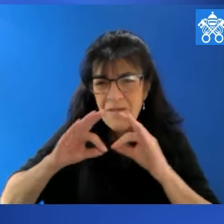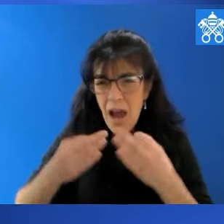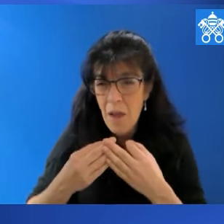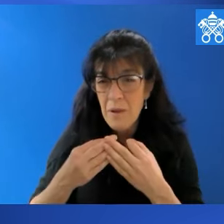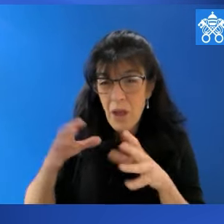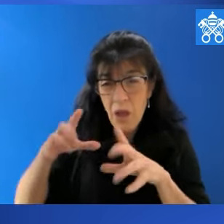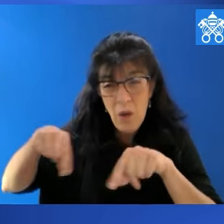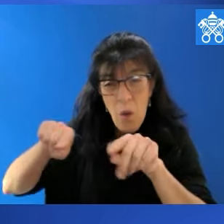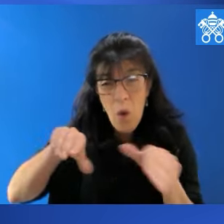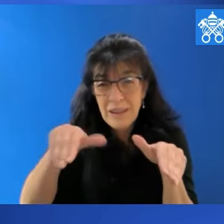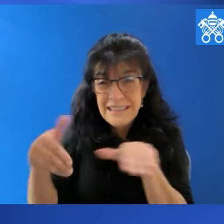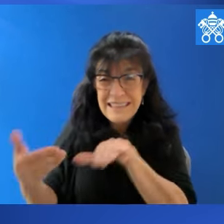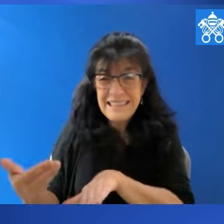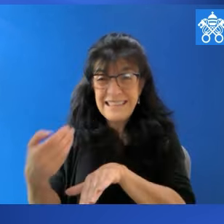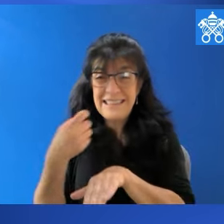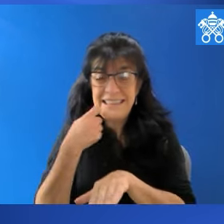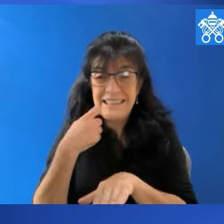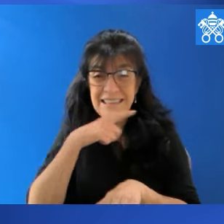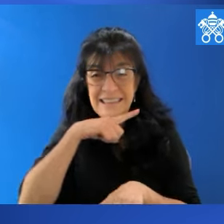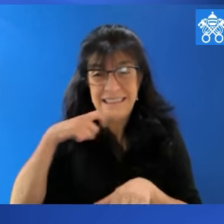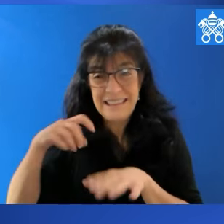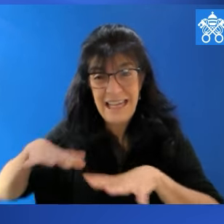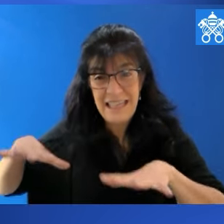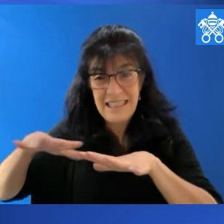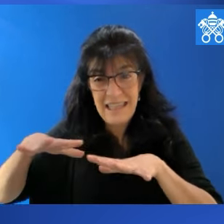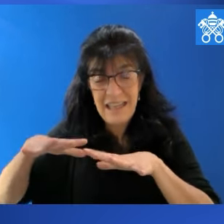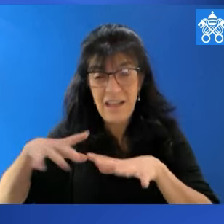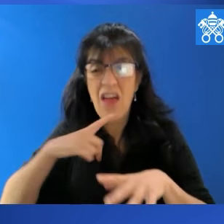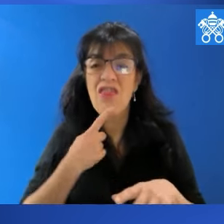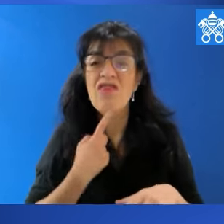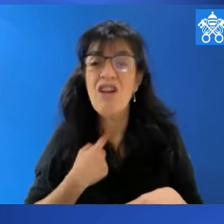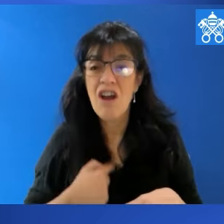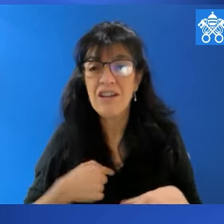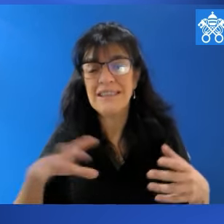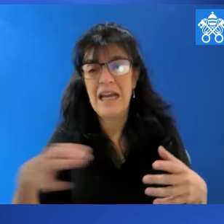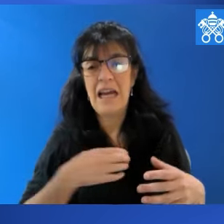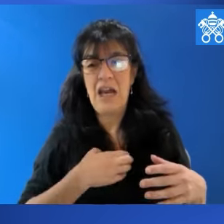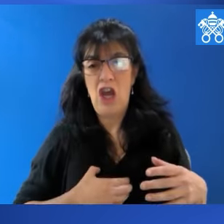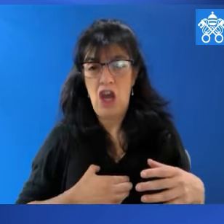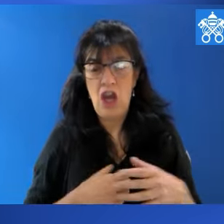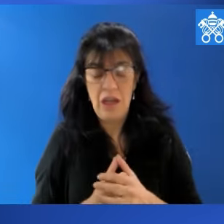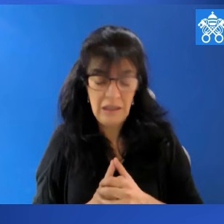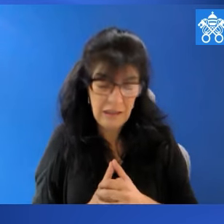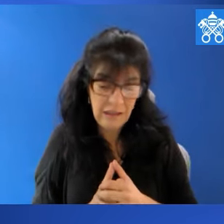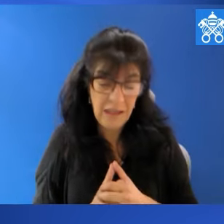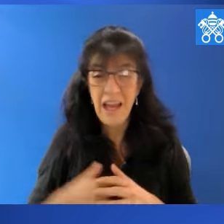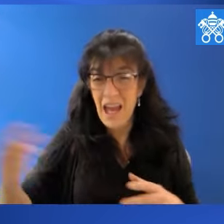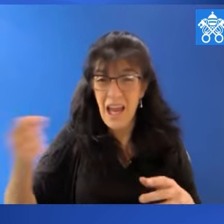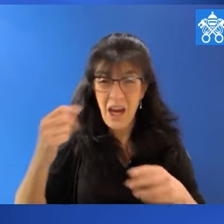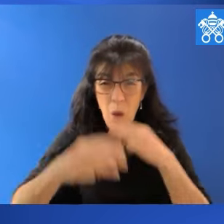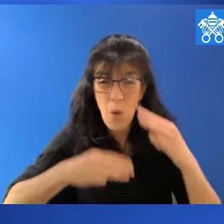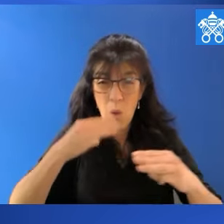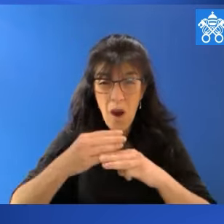who died in the desert of thirst and hunger. In a world of satellites and